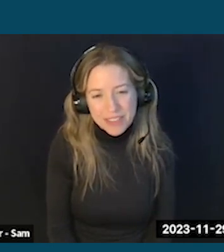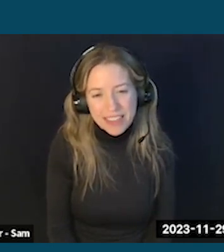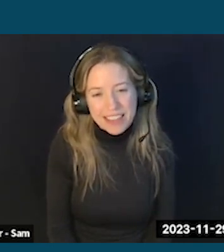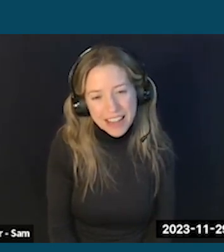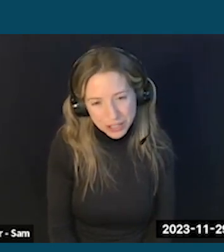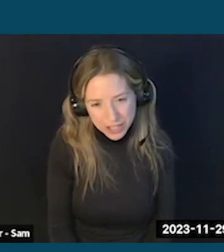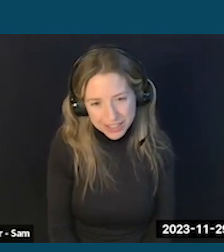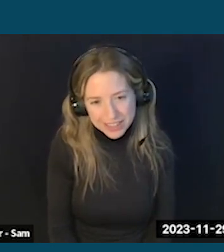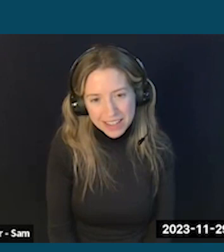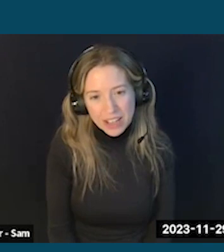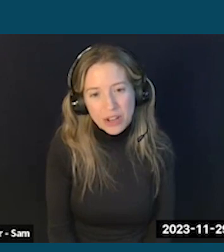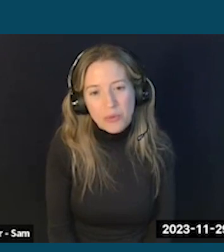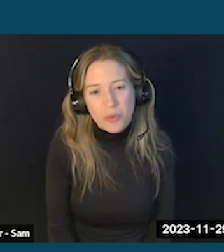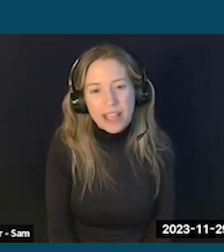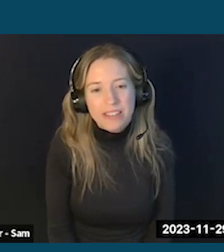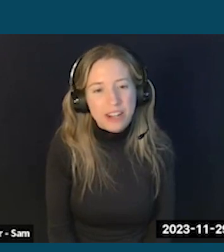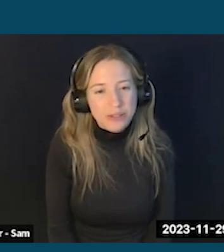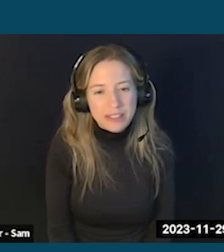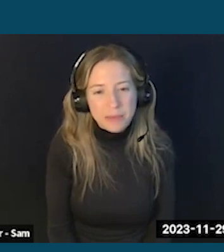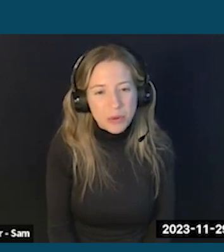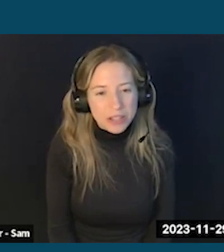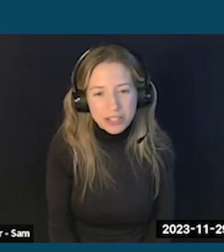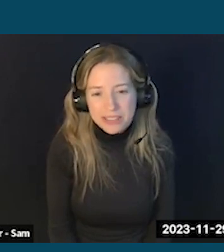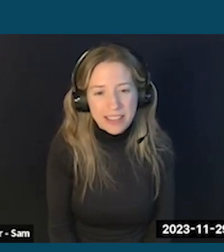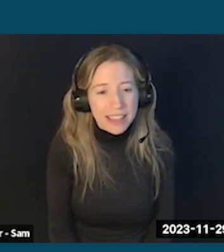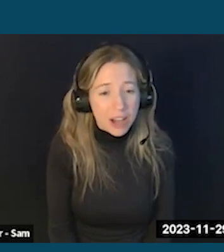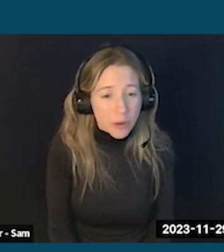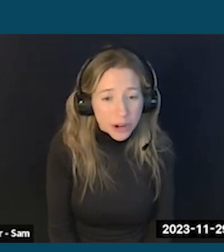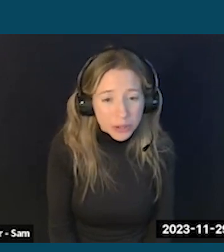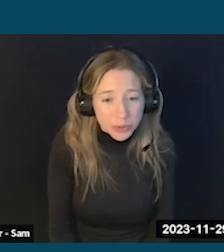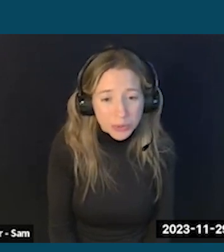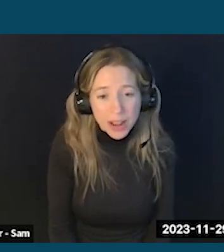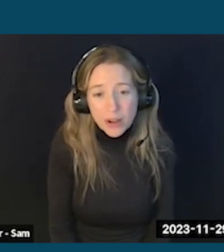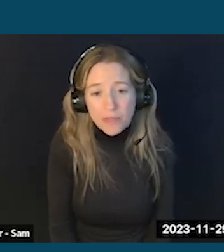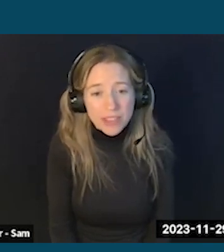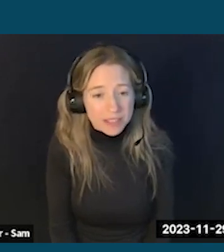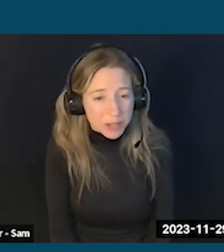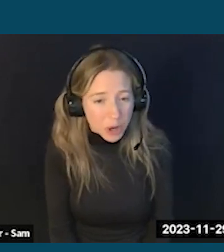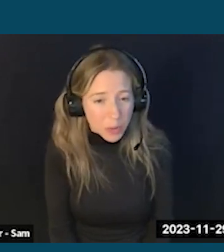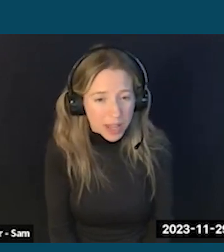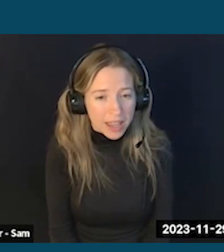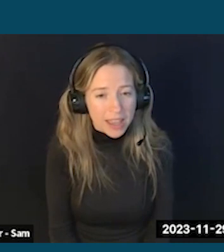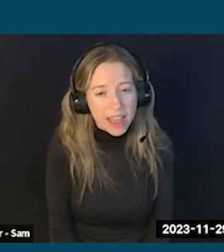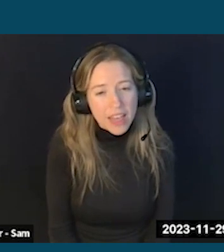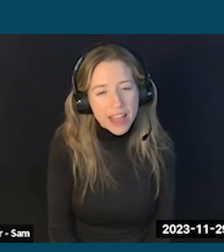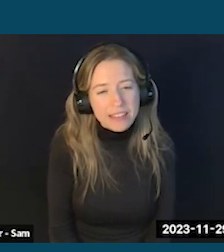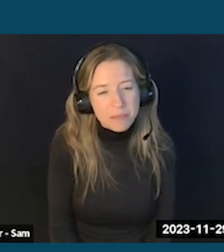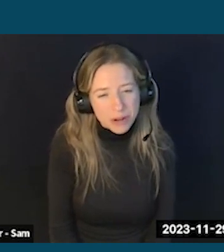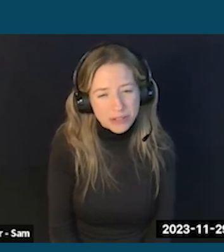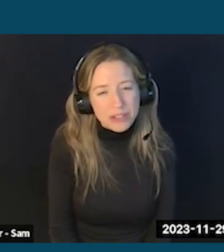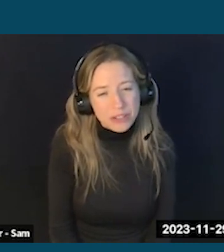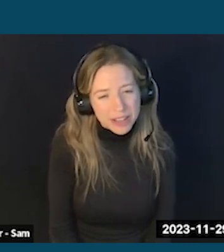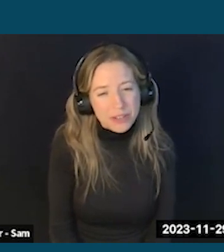Part of the connection when doctors ask me questions like, how are you? How have things been going?